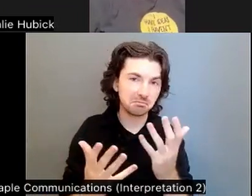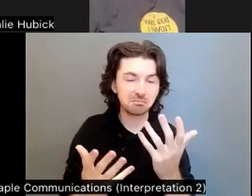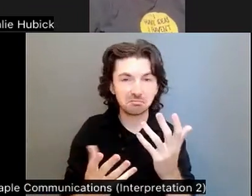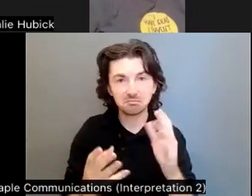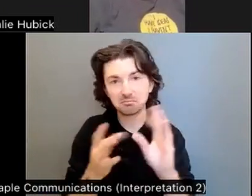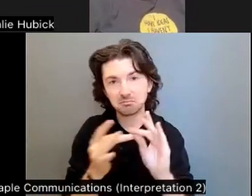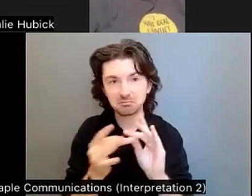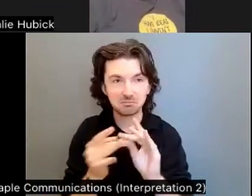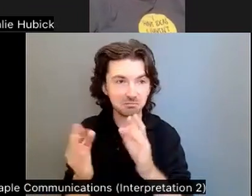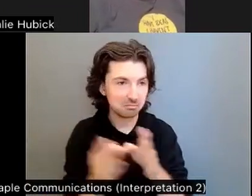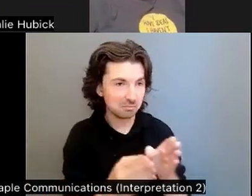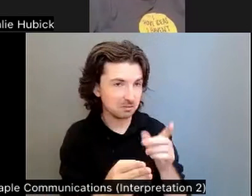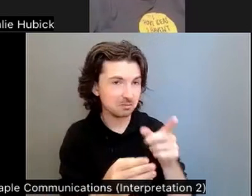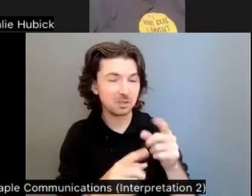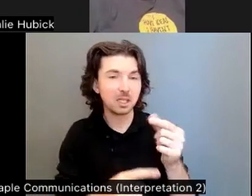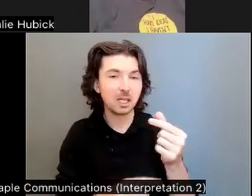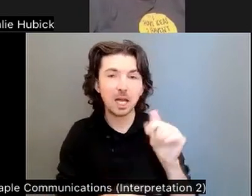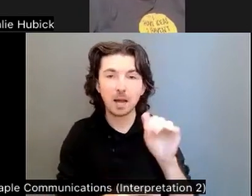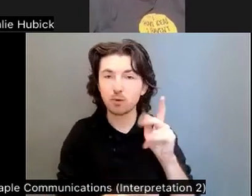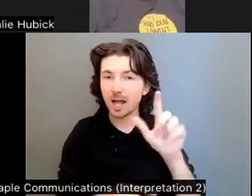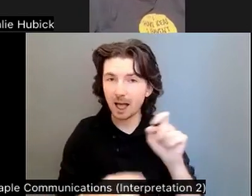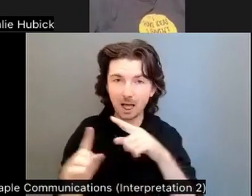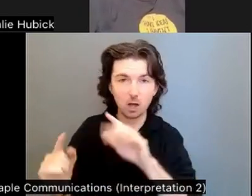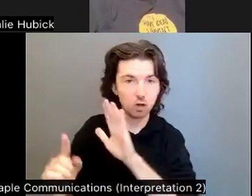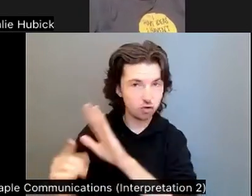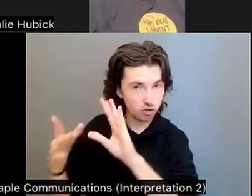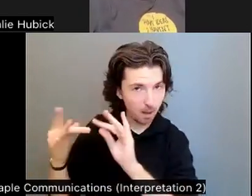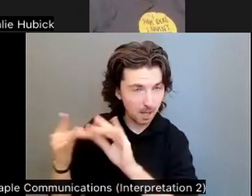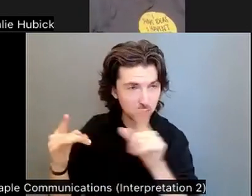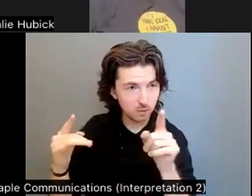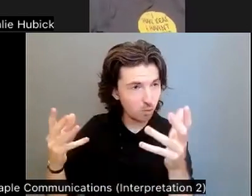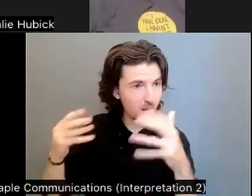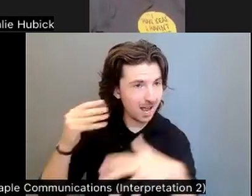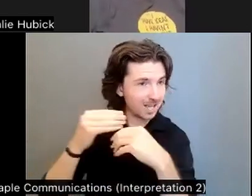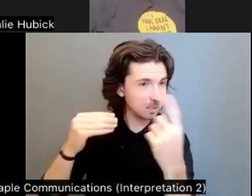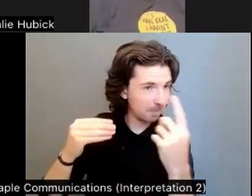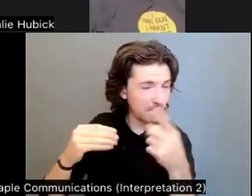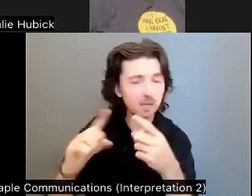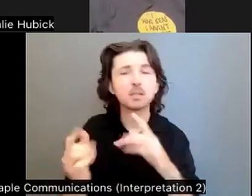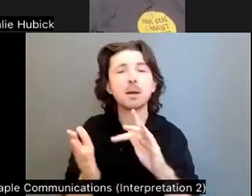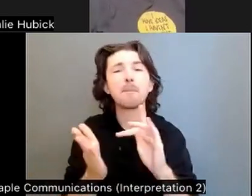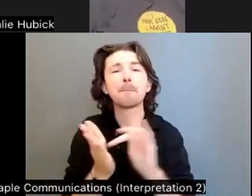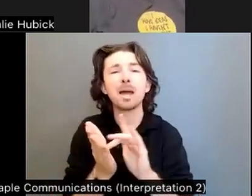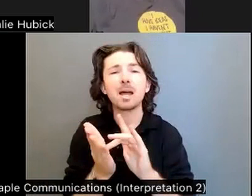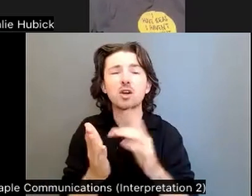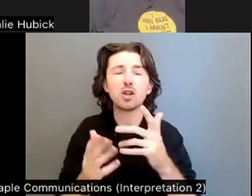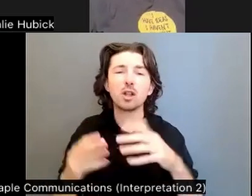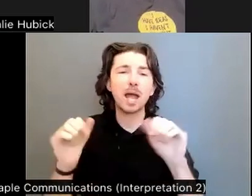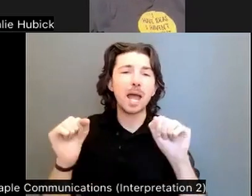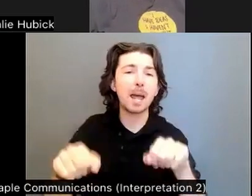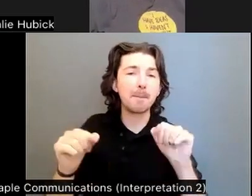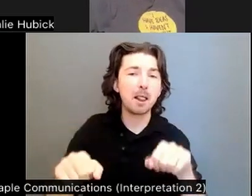on Gabrielle's comments, on medical ableism, on Lucia's